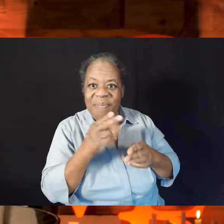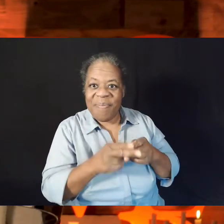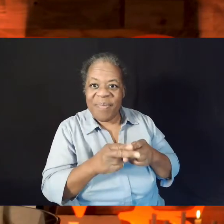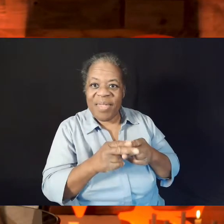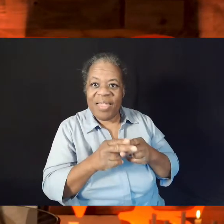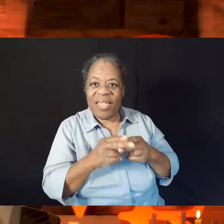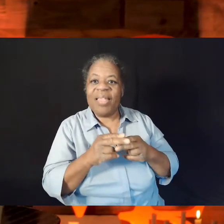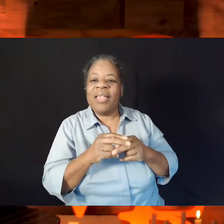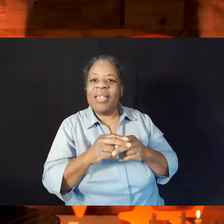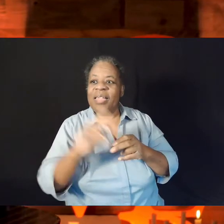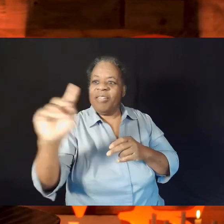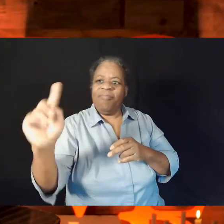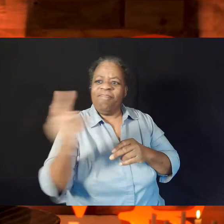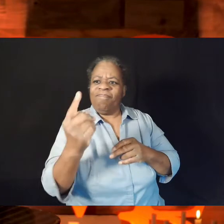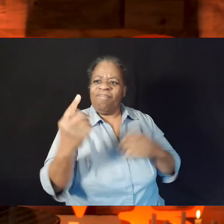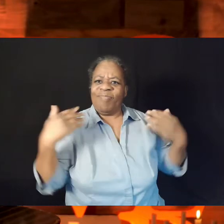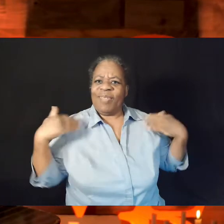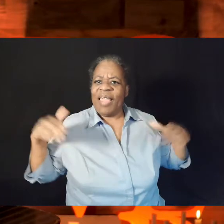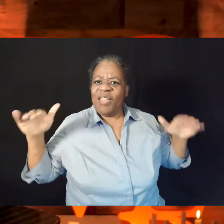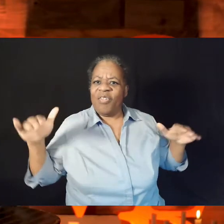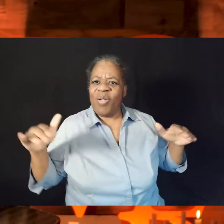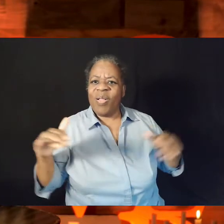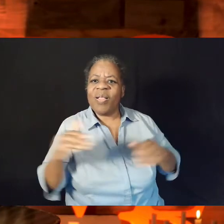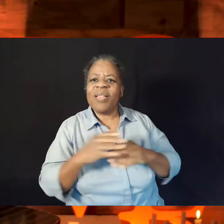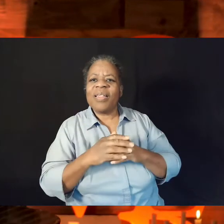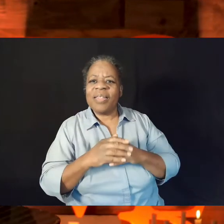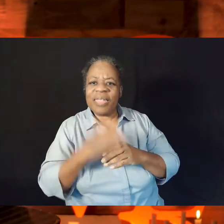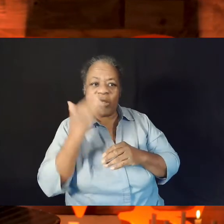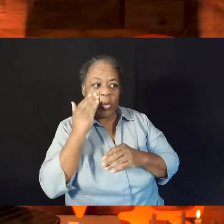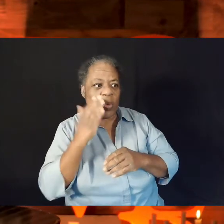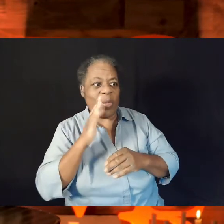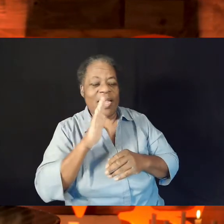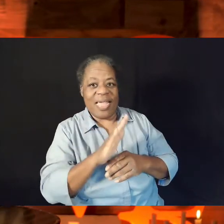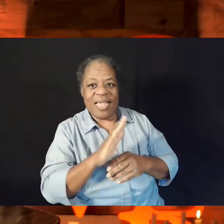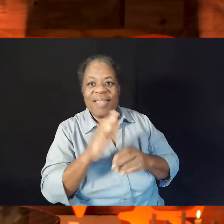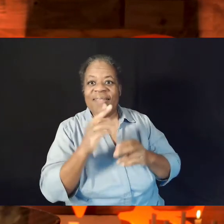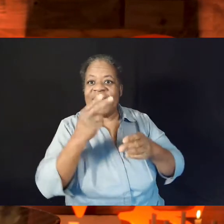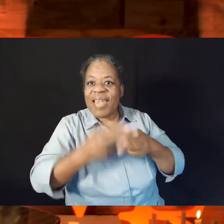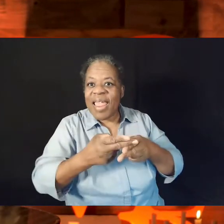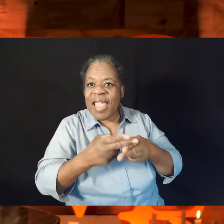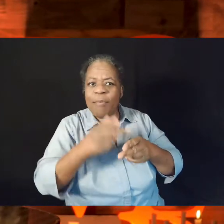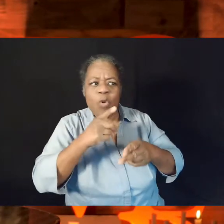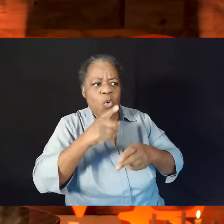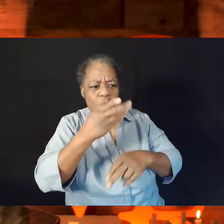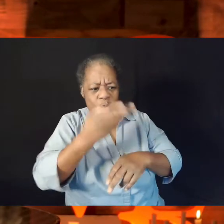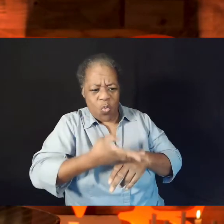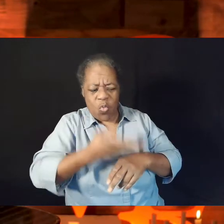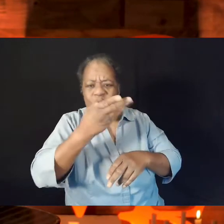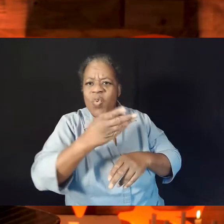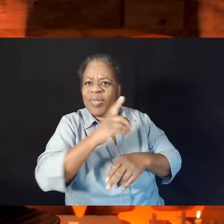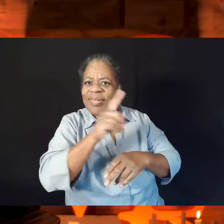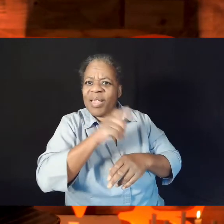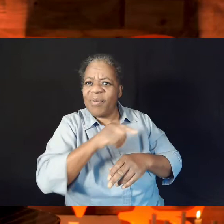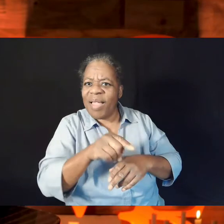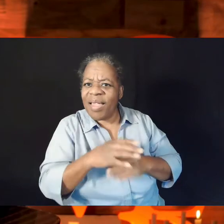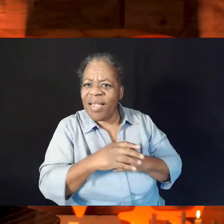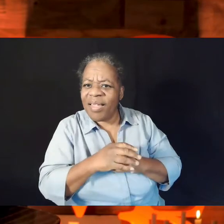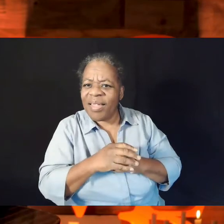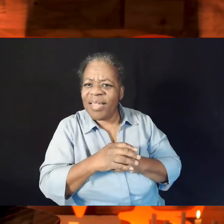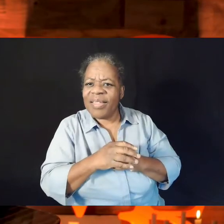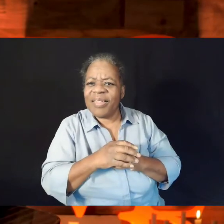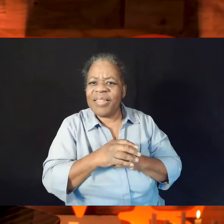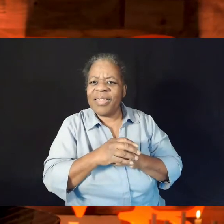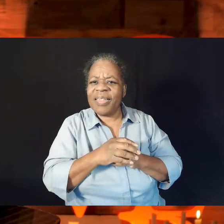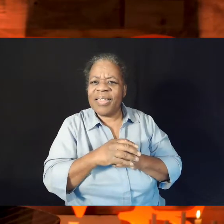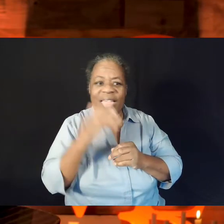this celestial being, but the angel knew his name. He knew who he was. And not only him, but his